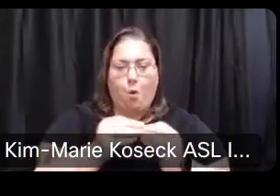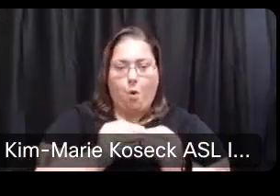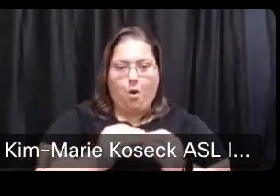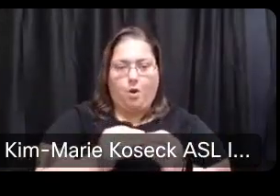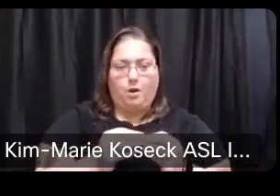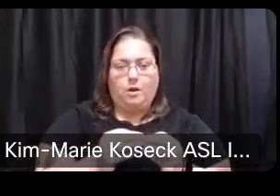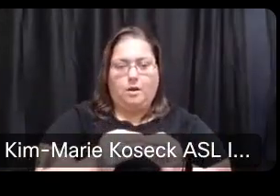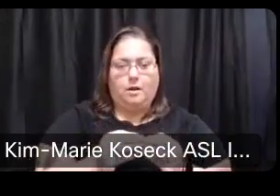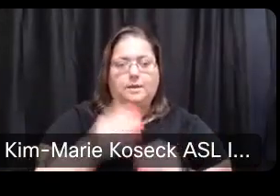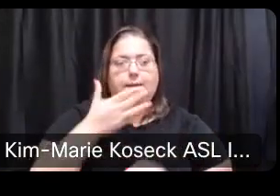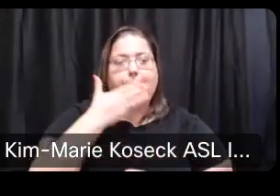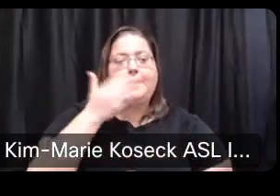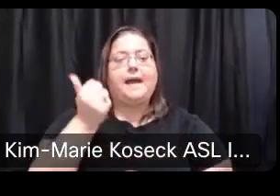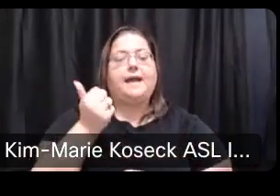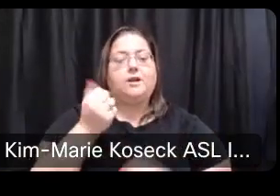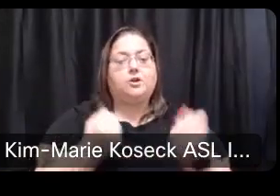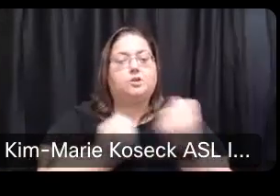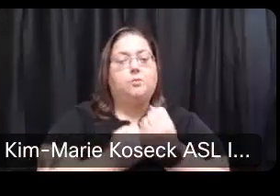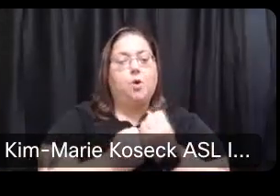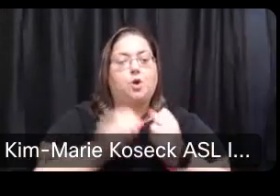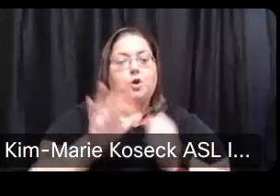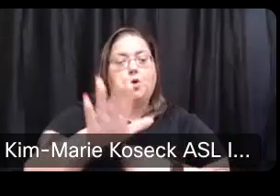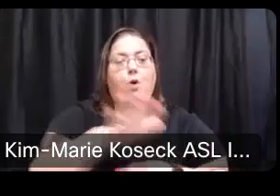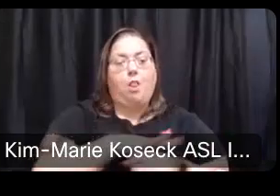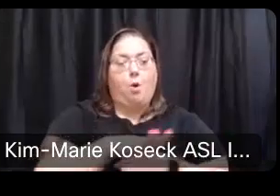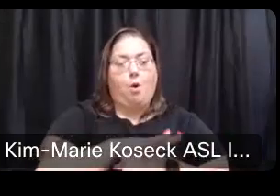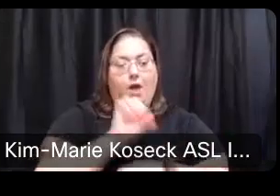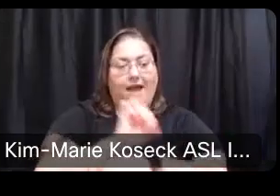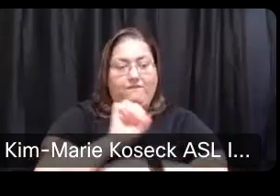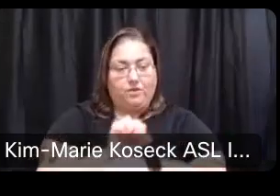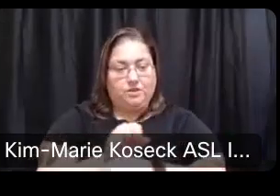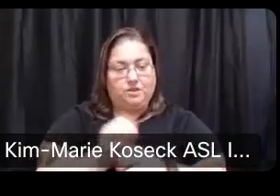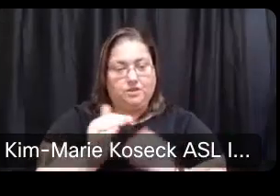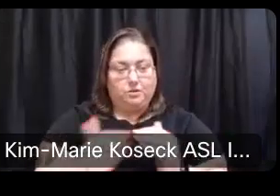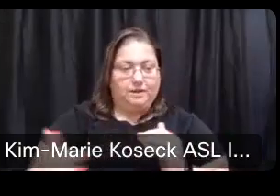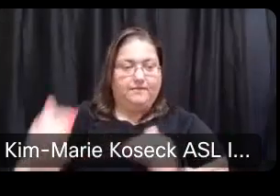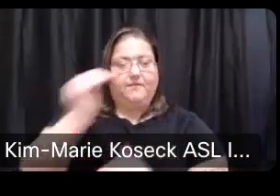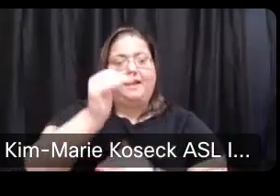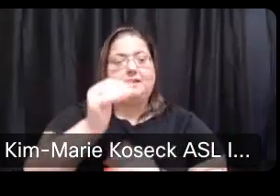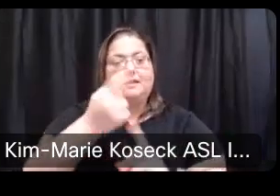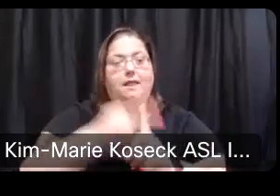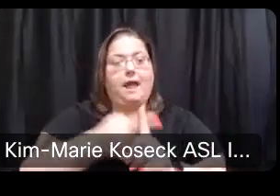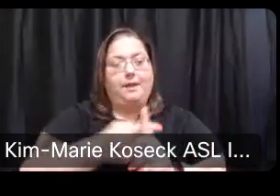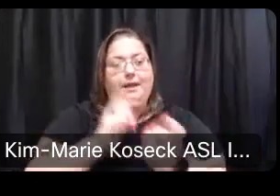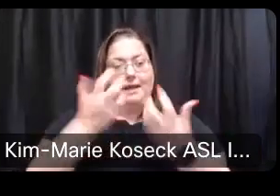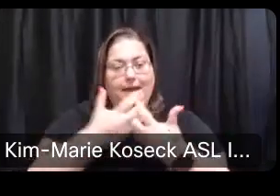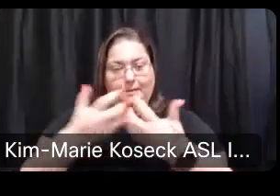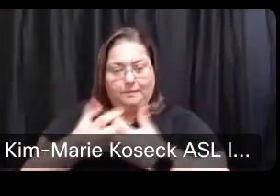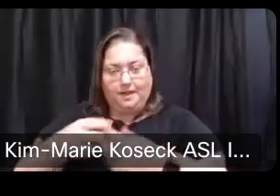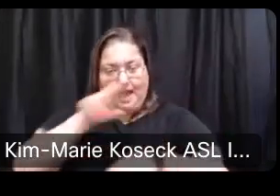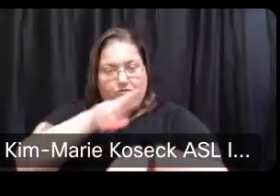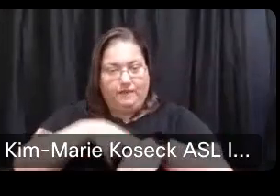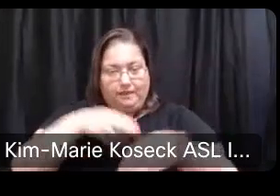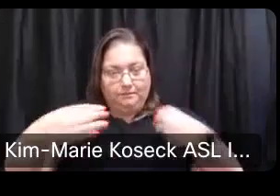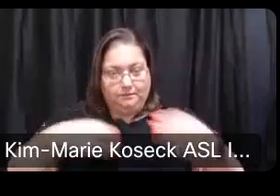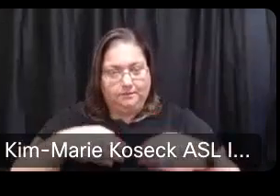to better support your local efforts to advance climate adaptation and resilience action